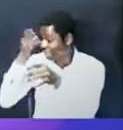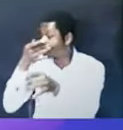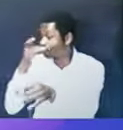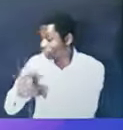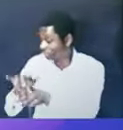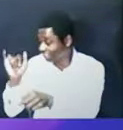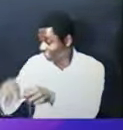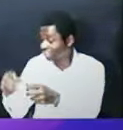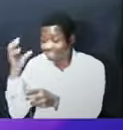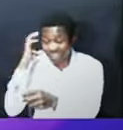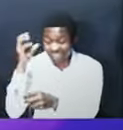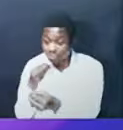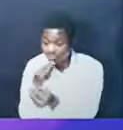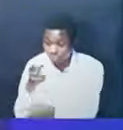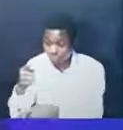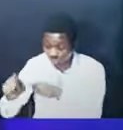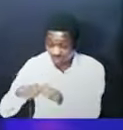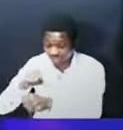Now,